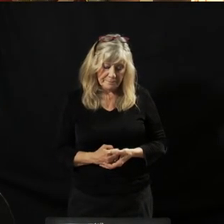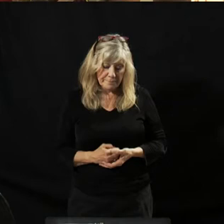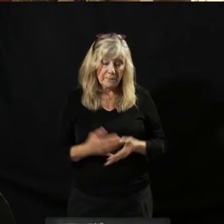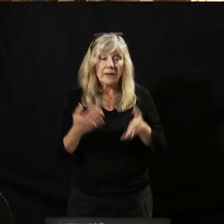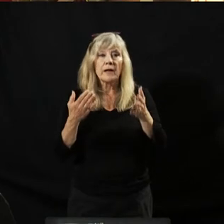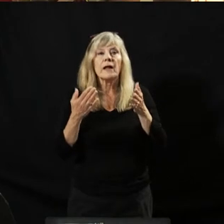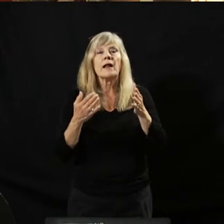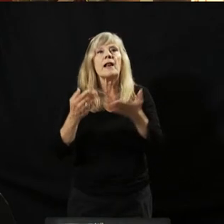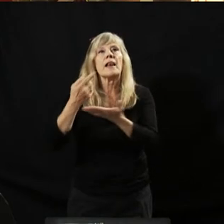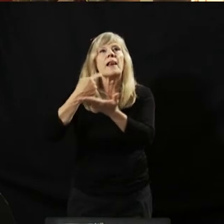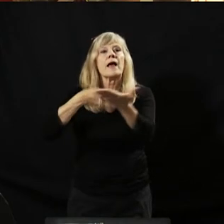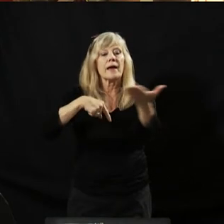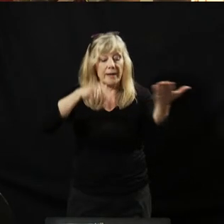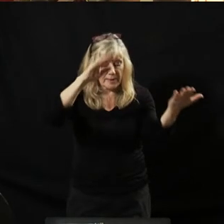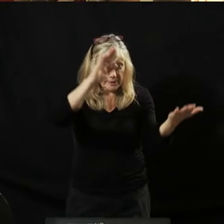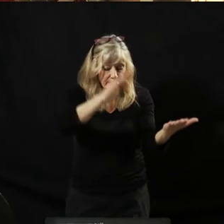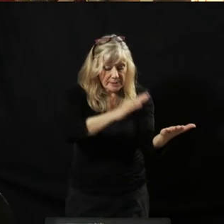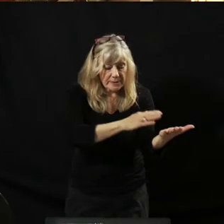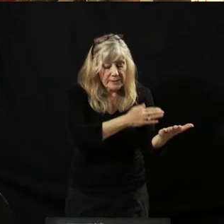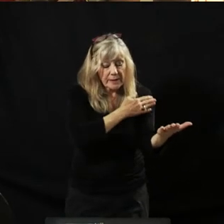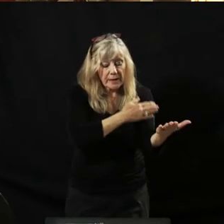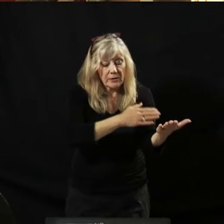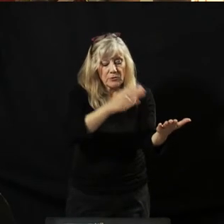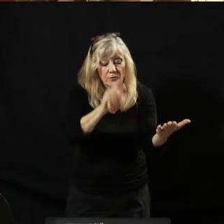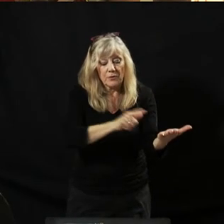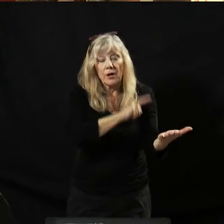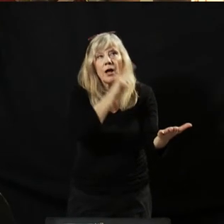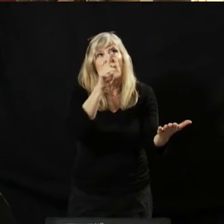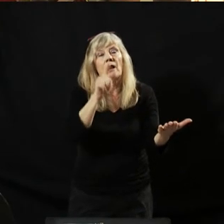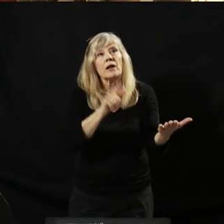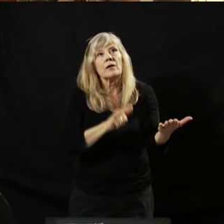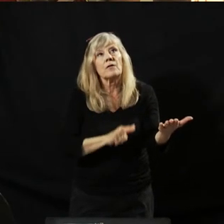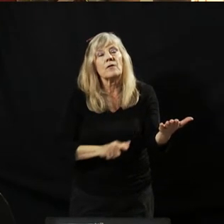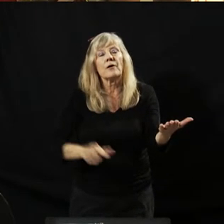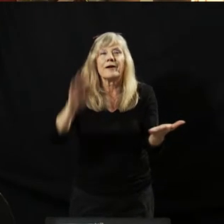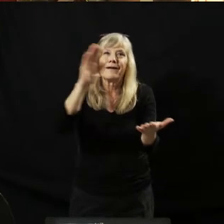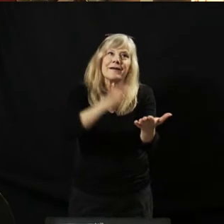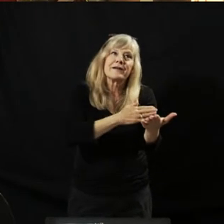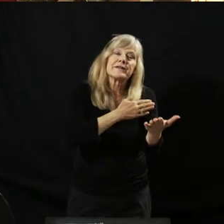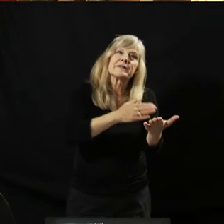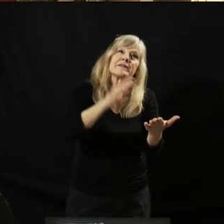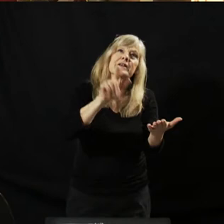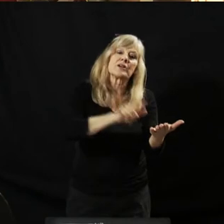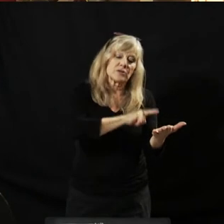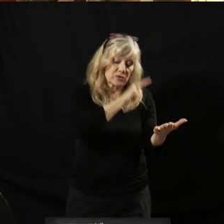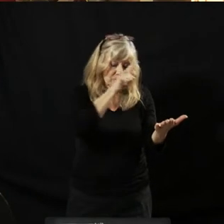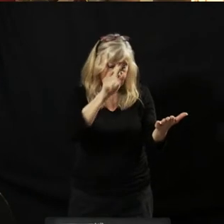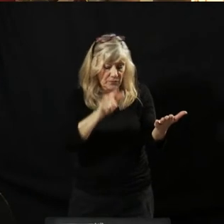Let us sing to the Lord. Let us sing to the Lord.